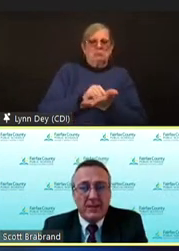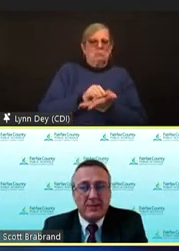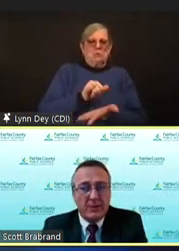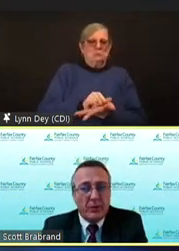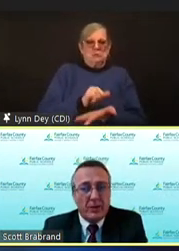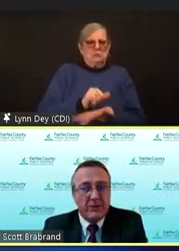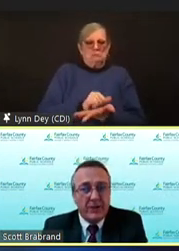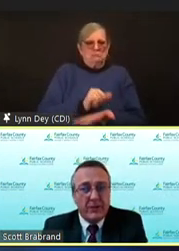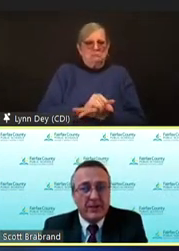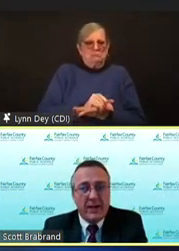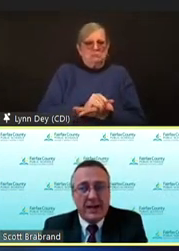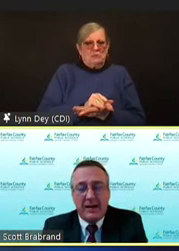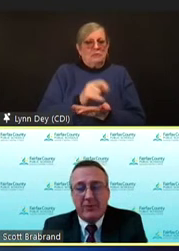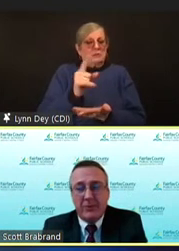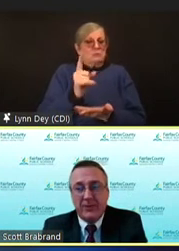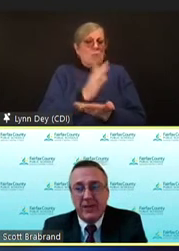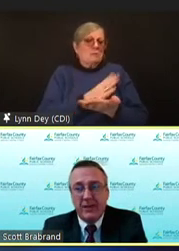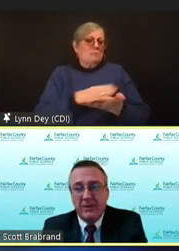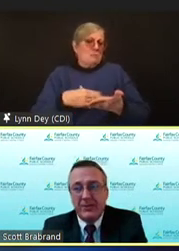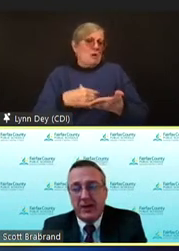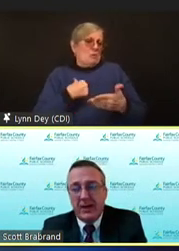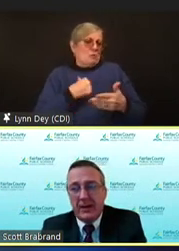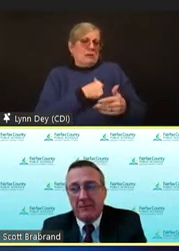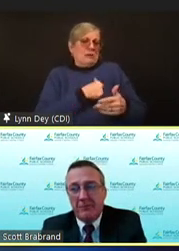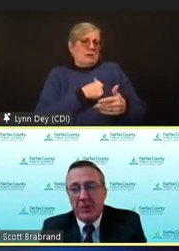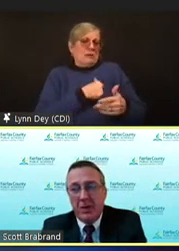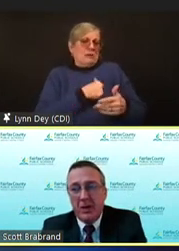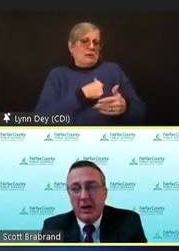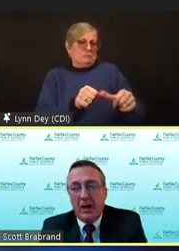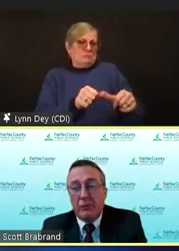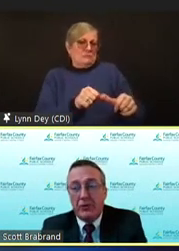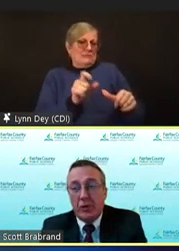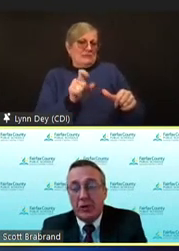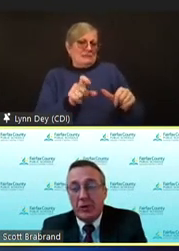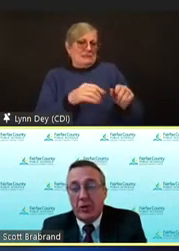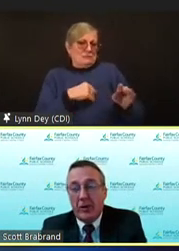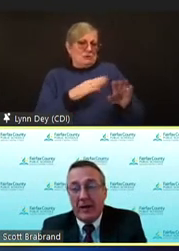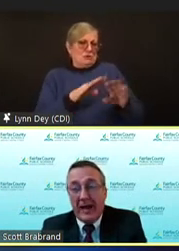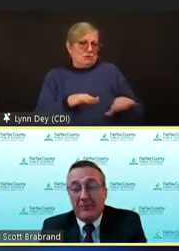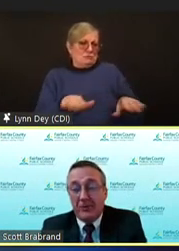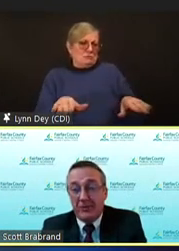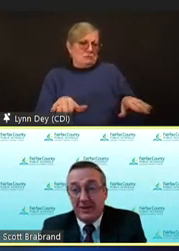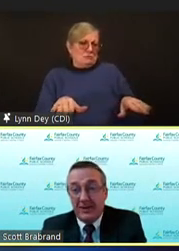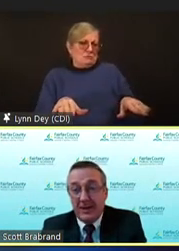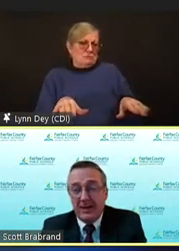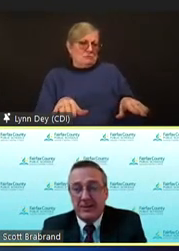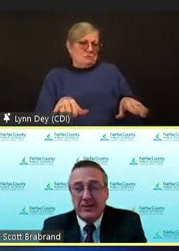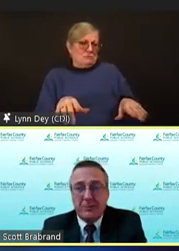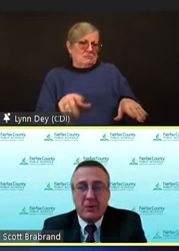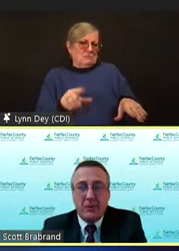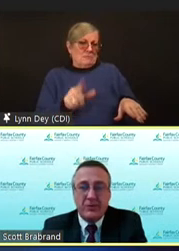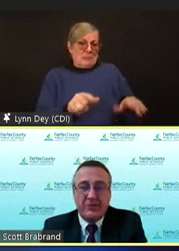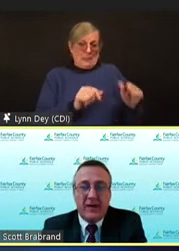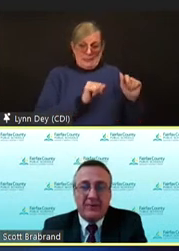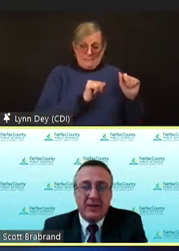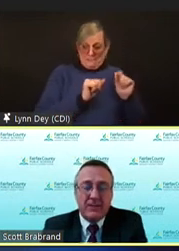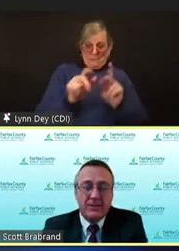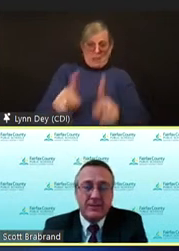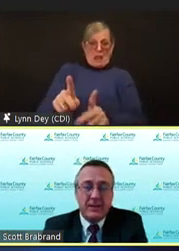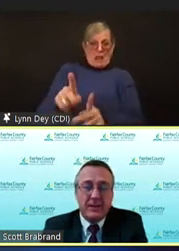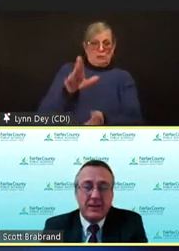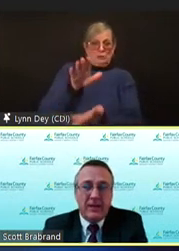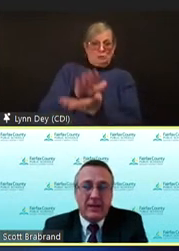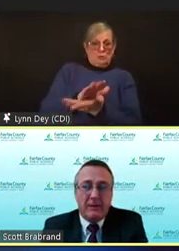one piece that we're continuing to have those kids return on after 10 days as opposed to